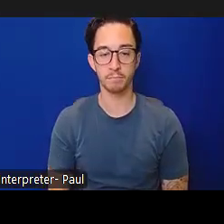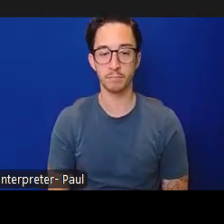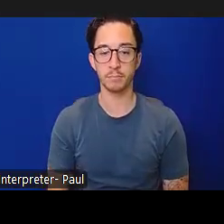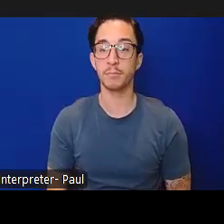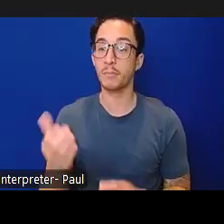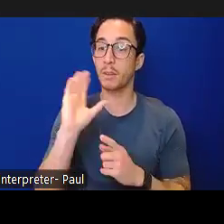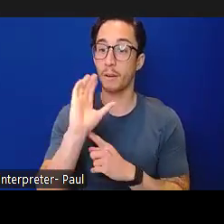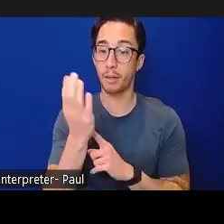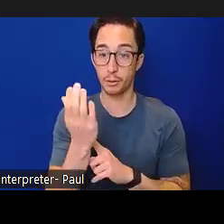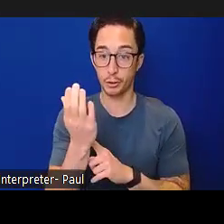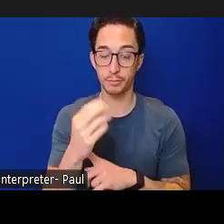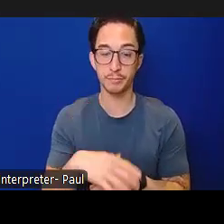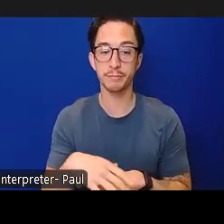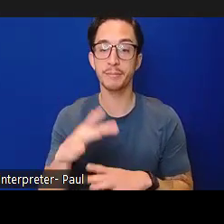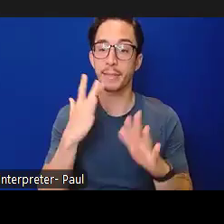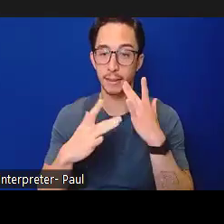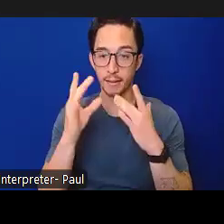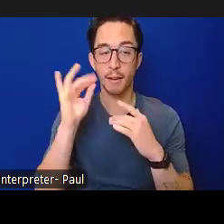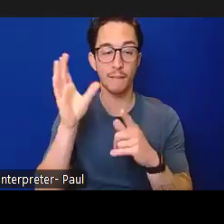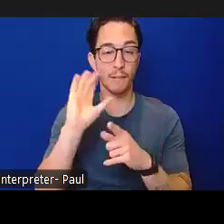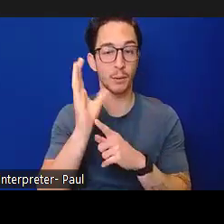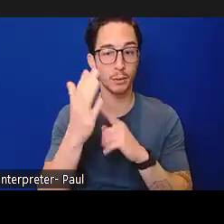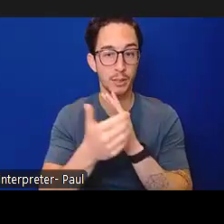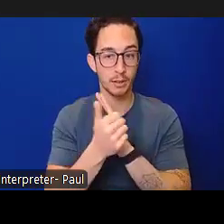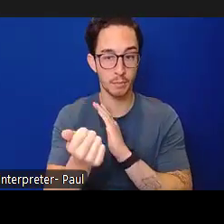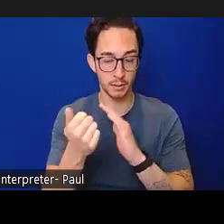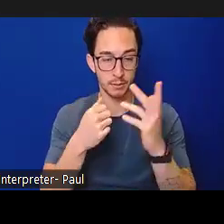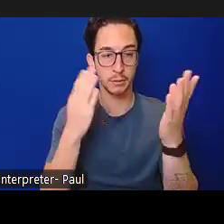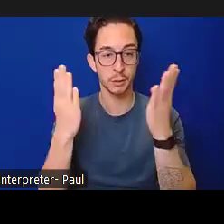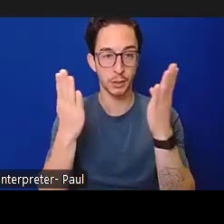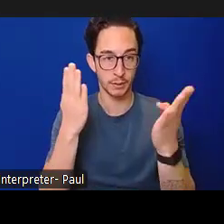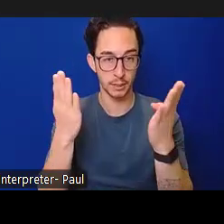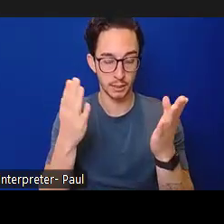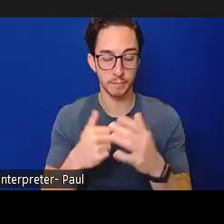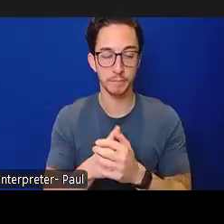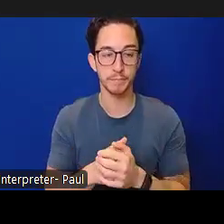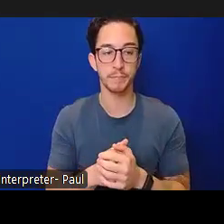Culture. Lack of culturally competent services.